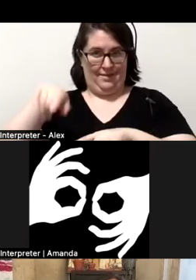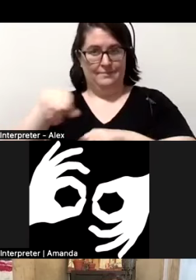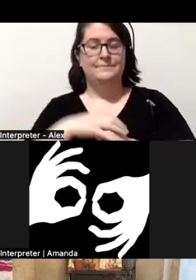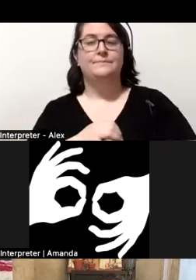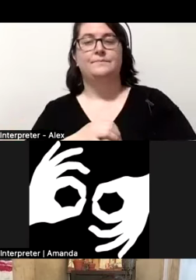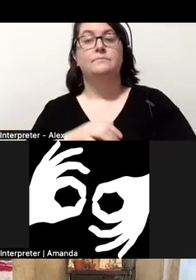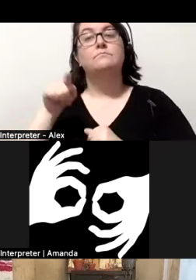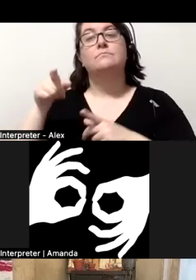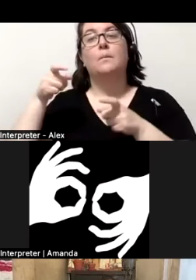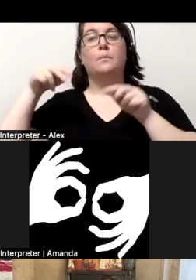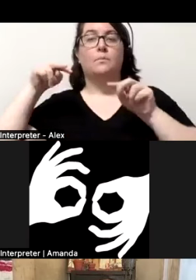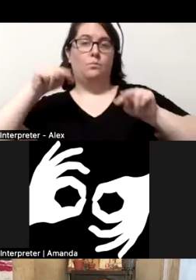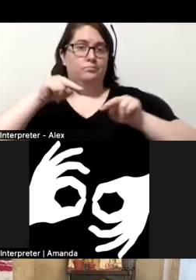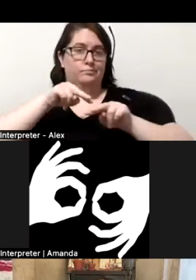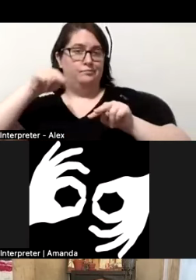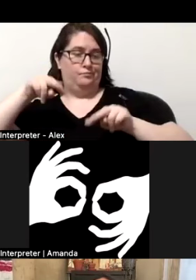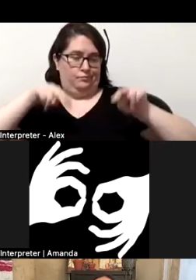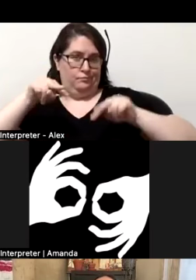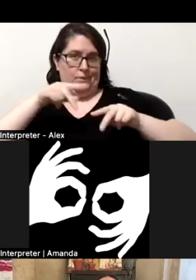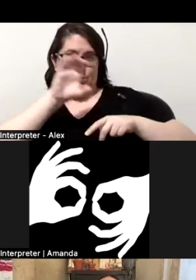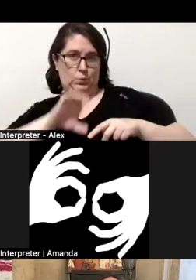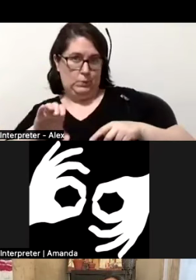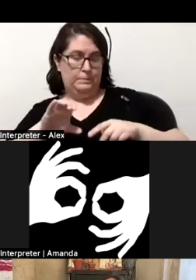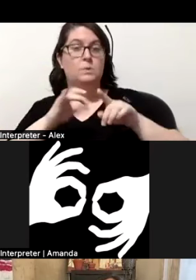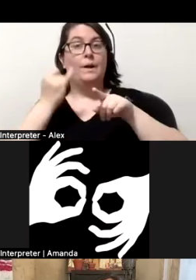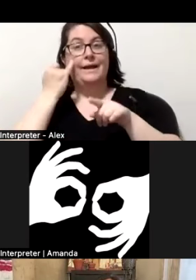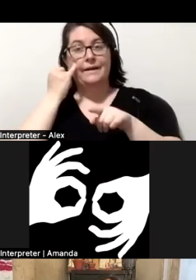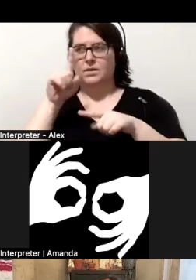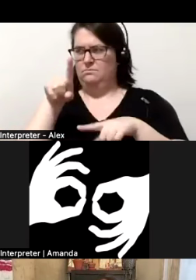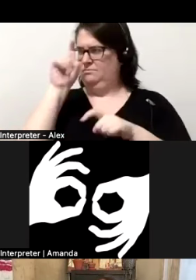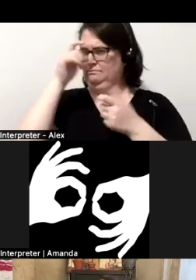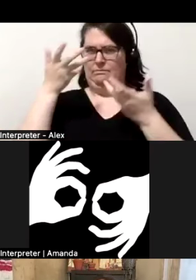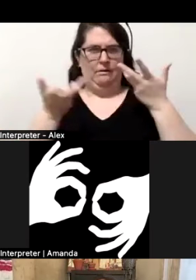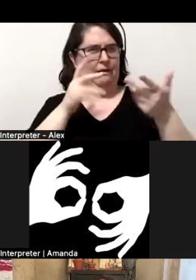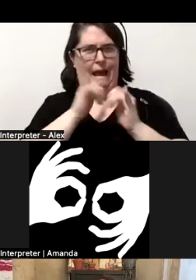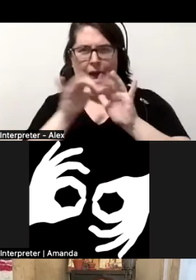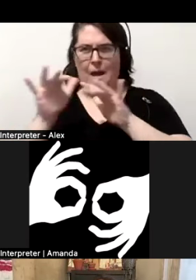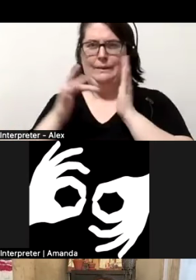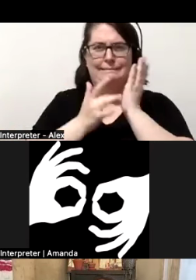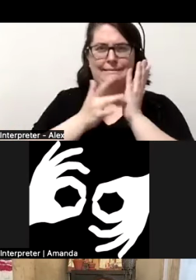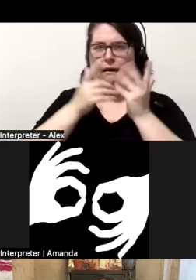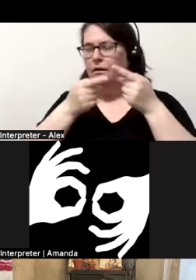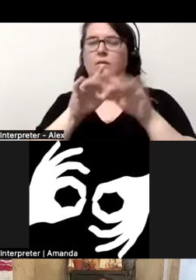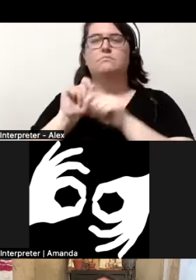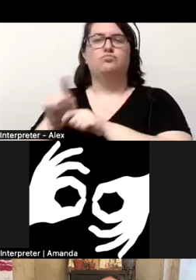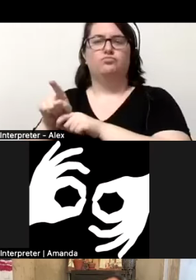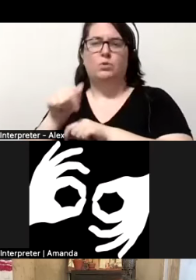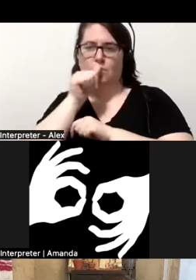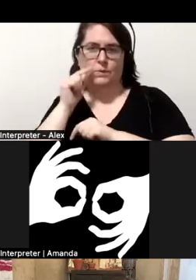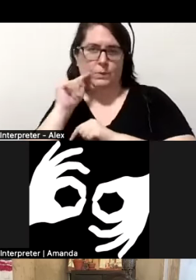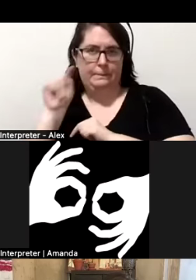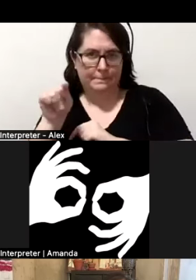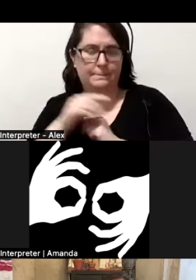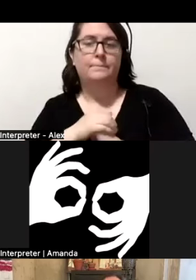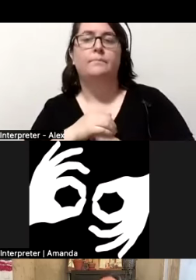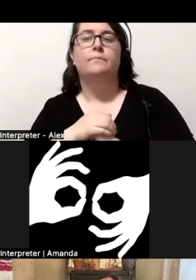is managing the Zoom meeting. So again, if you have any questions, you can direct message BC if you